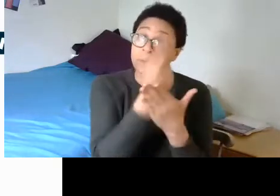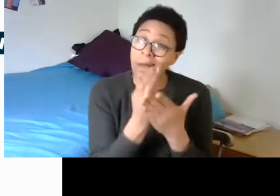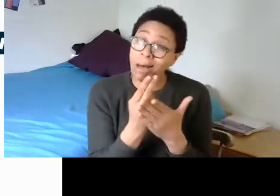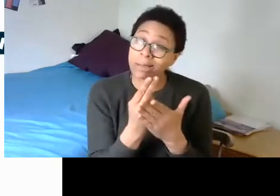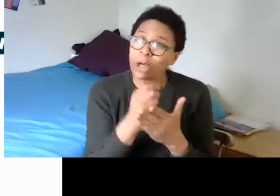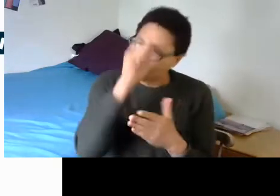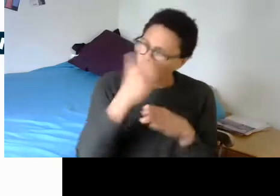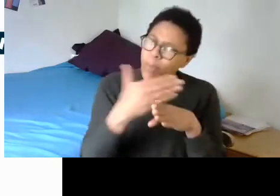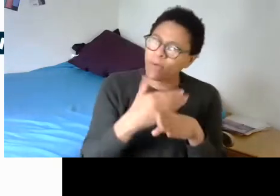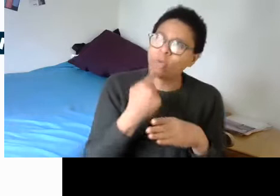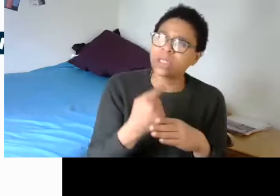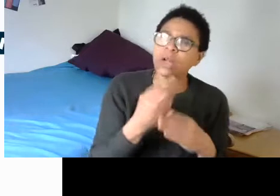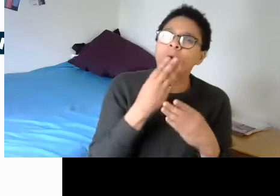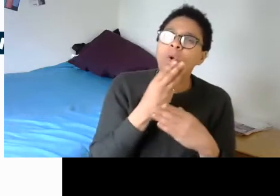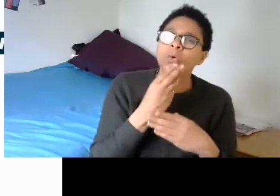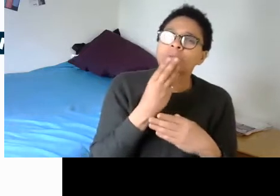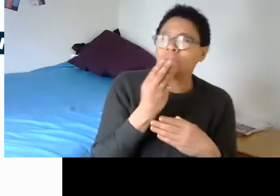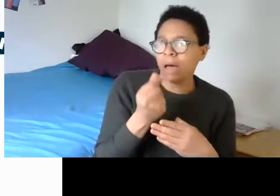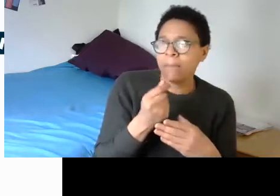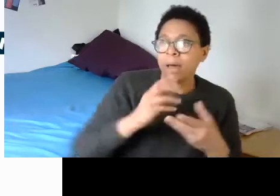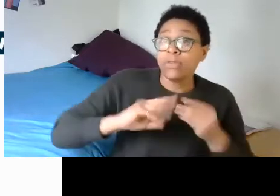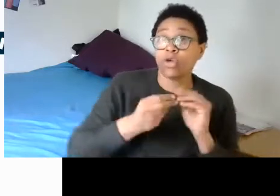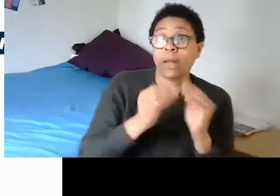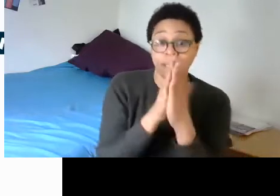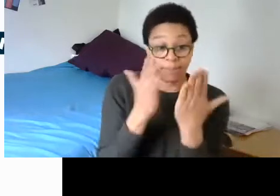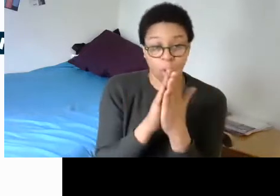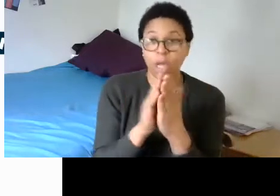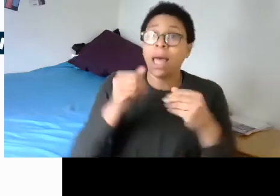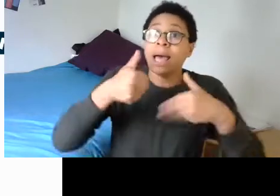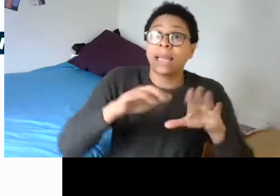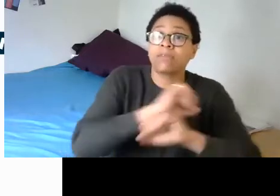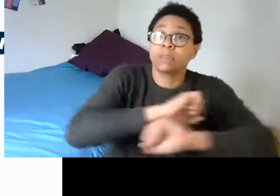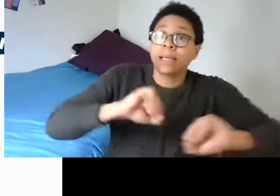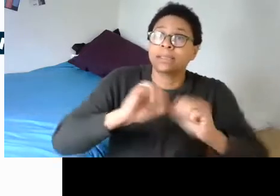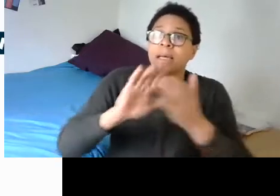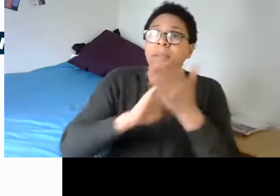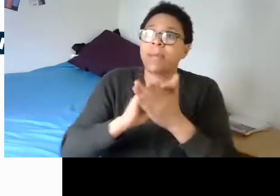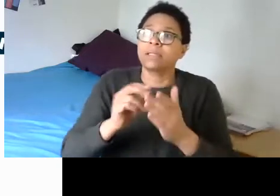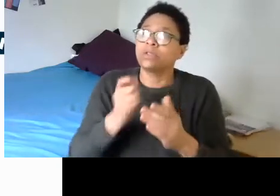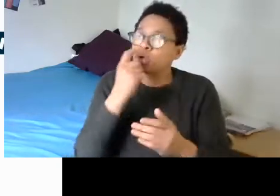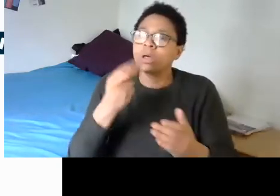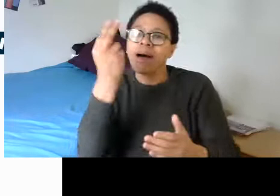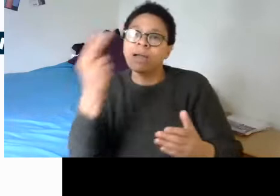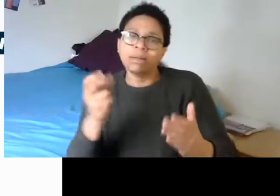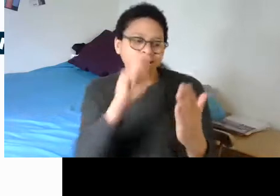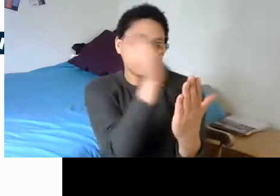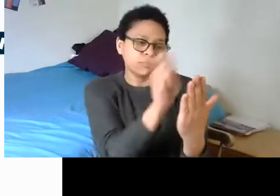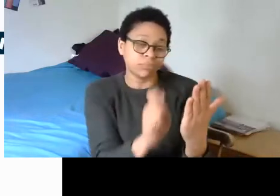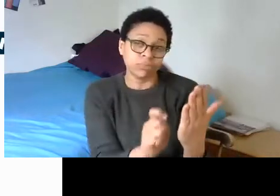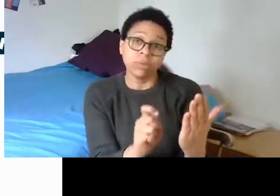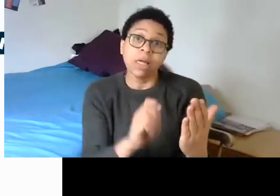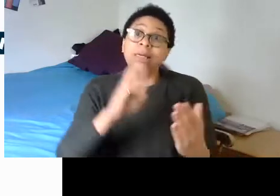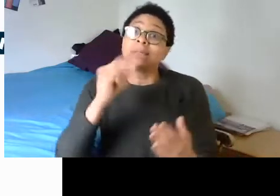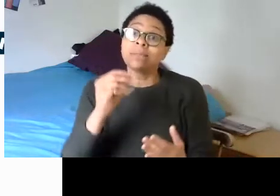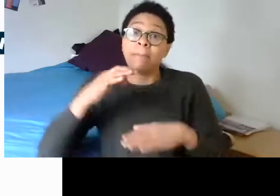I was showing you books where there were spaces left deliberately for decoration and for filling in information, There were books that had deliberate spaces left for you to place